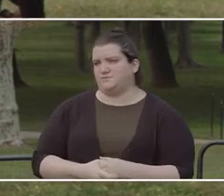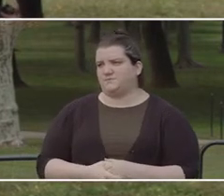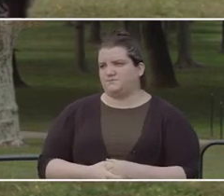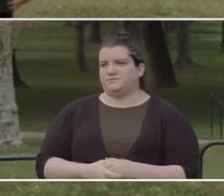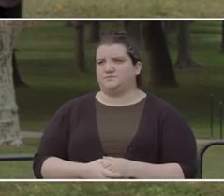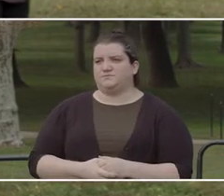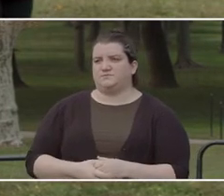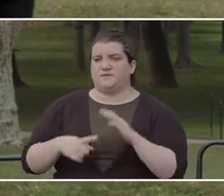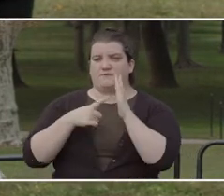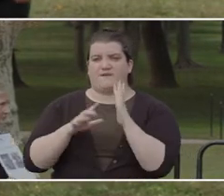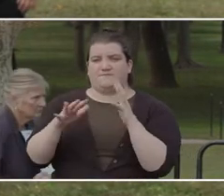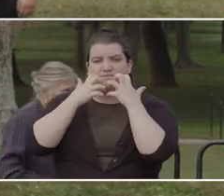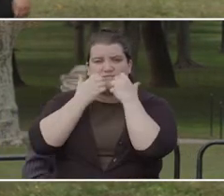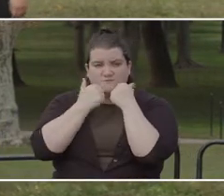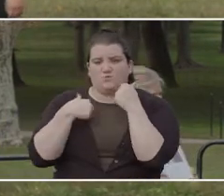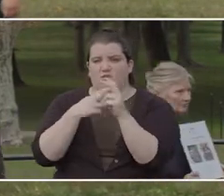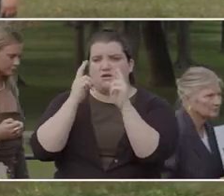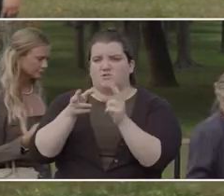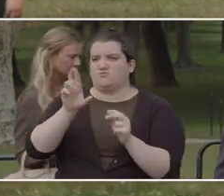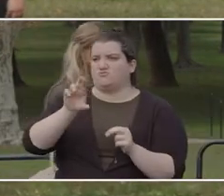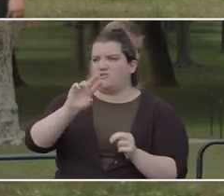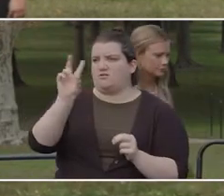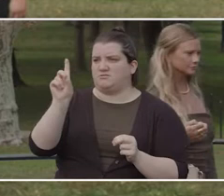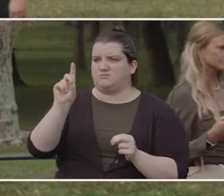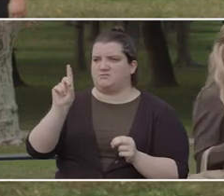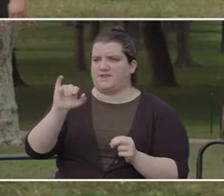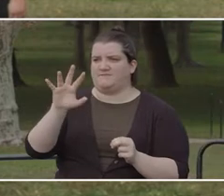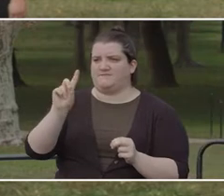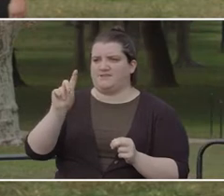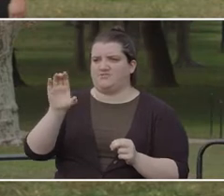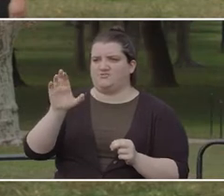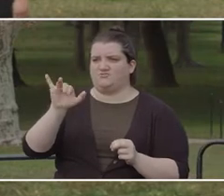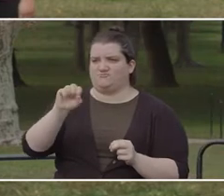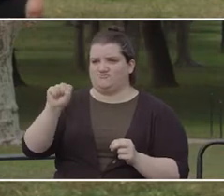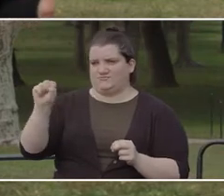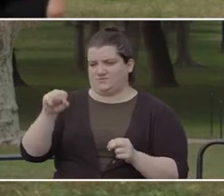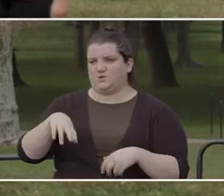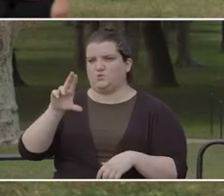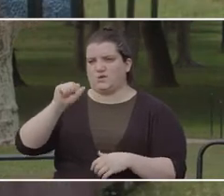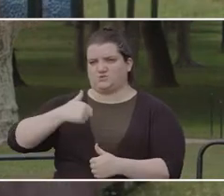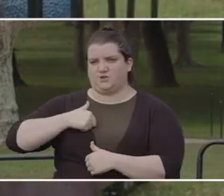On behalf of his loved ones, we honor Ronald David Krebs, U.S. Army.